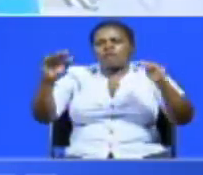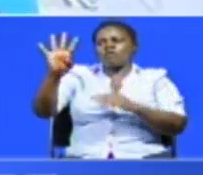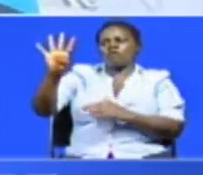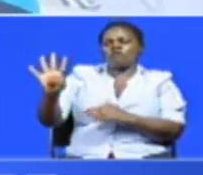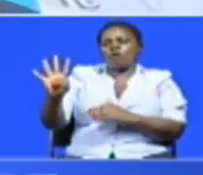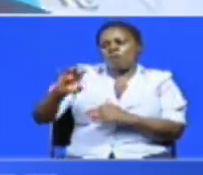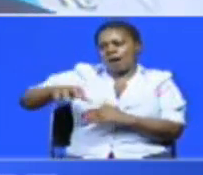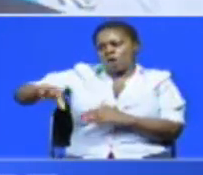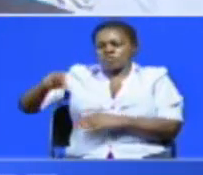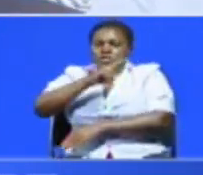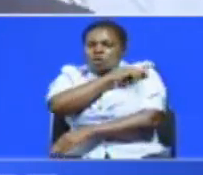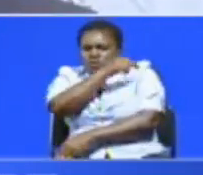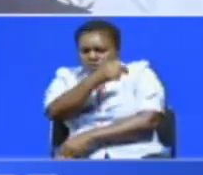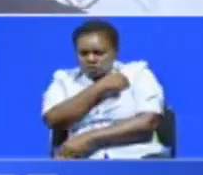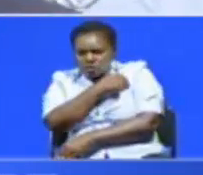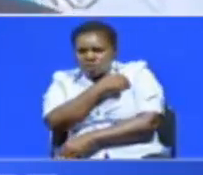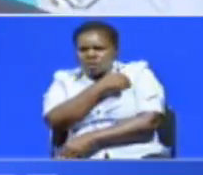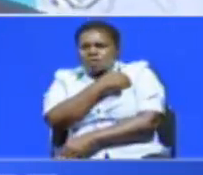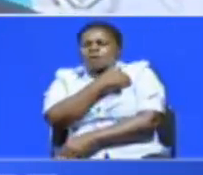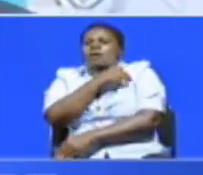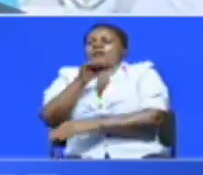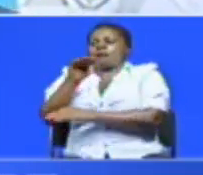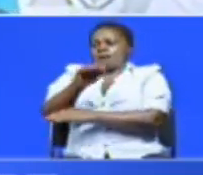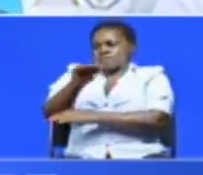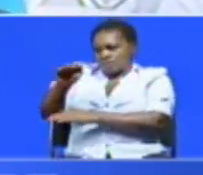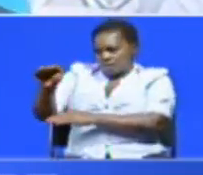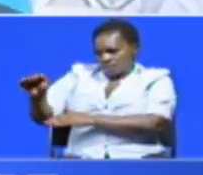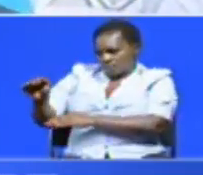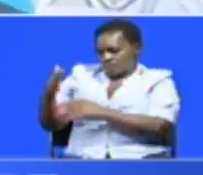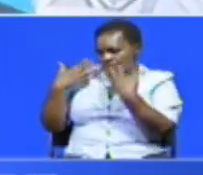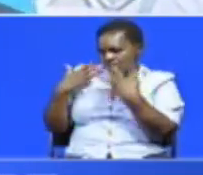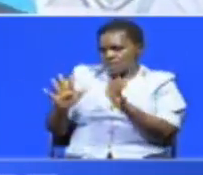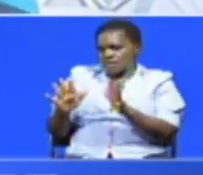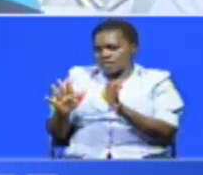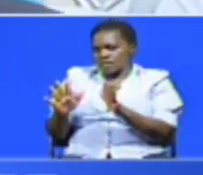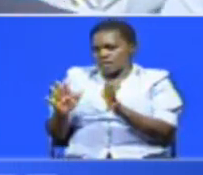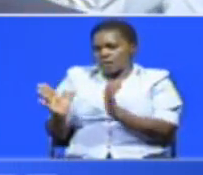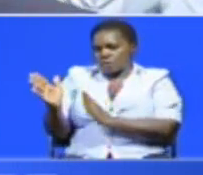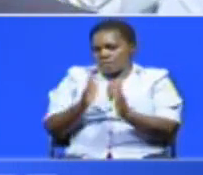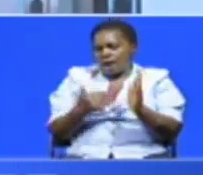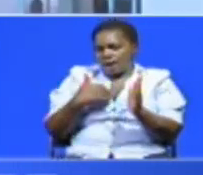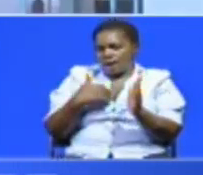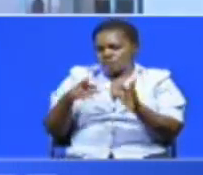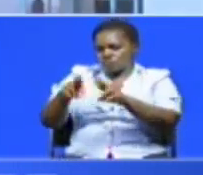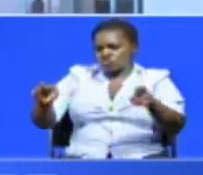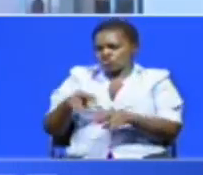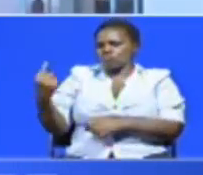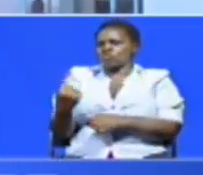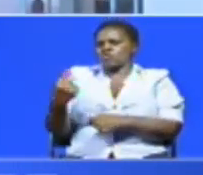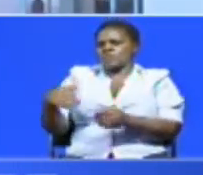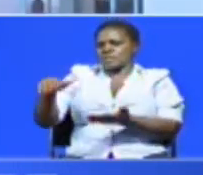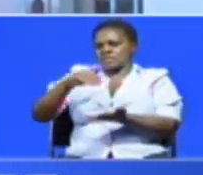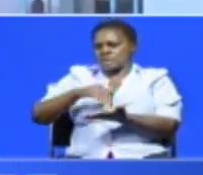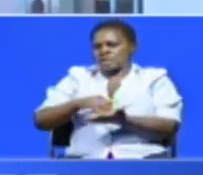facilities in the county, we have already asked them to each prepare an isolation room. Meanwhile, in